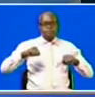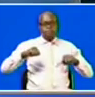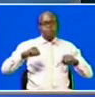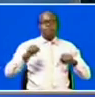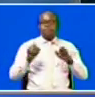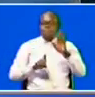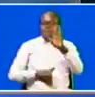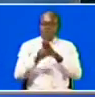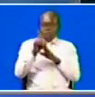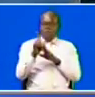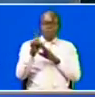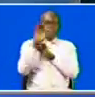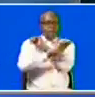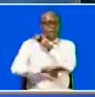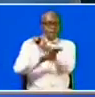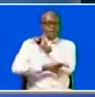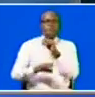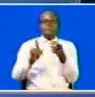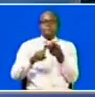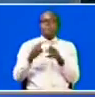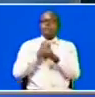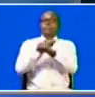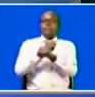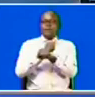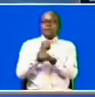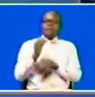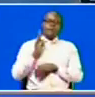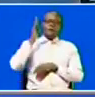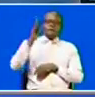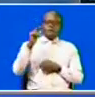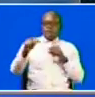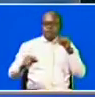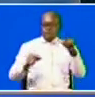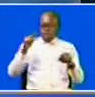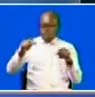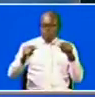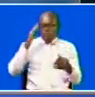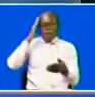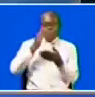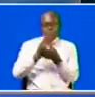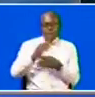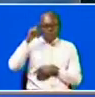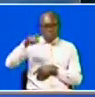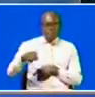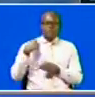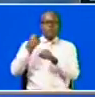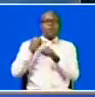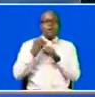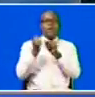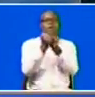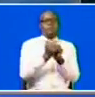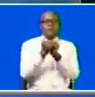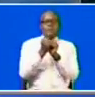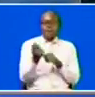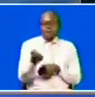to develop our country and to protect future generations. So I believe we need to come together and understand